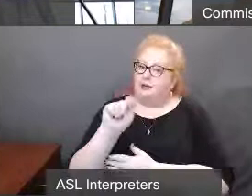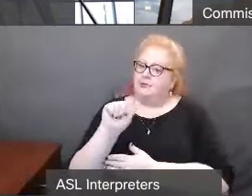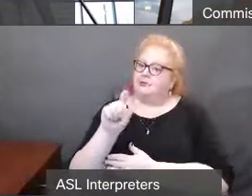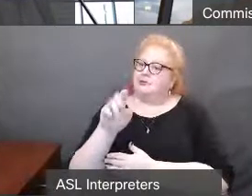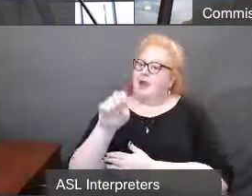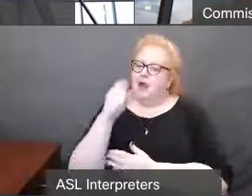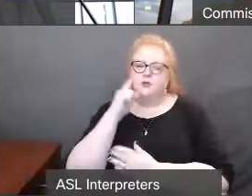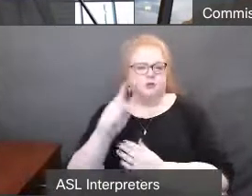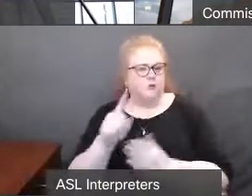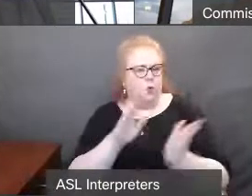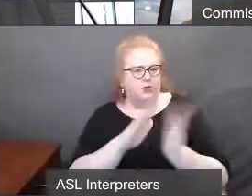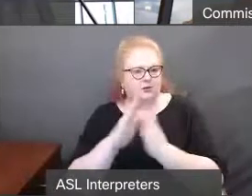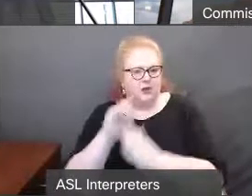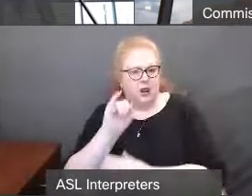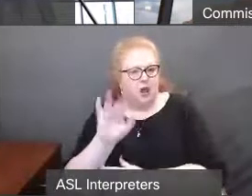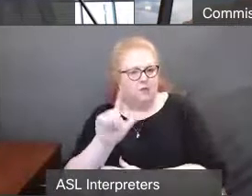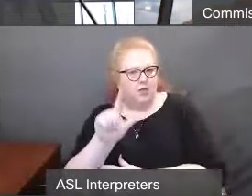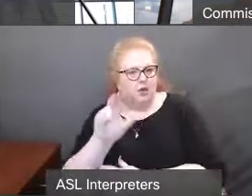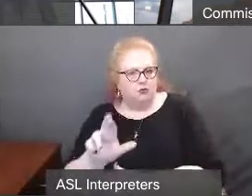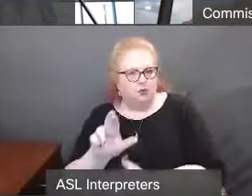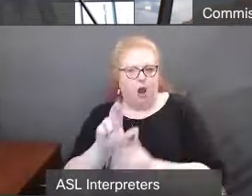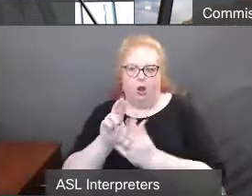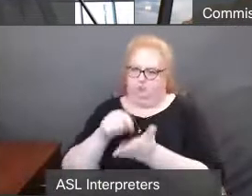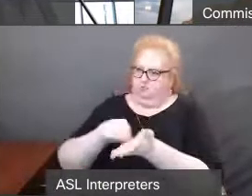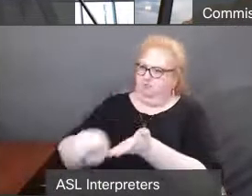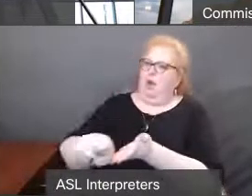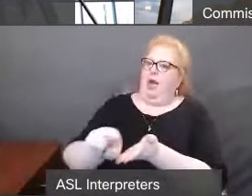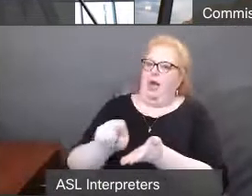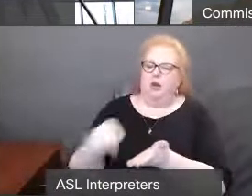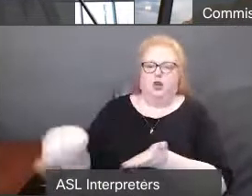what our plan is. I would certainly appreciate your help